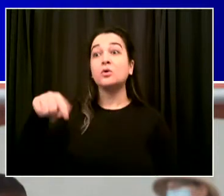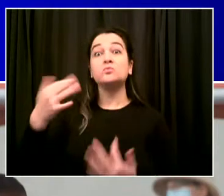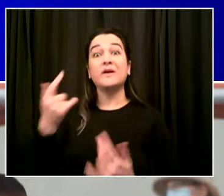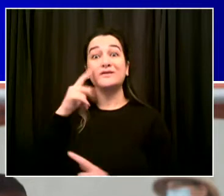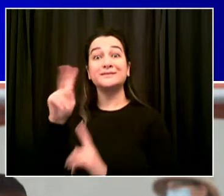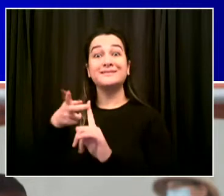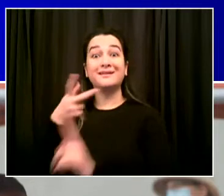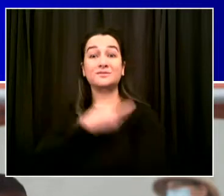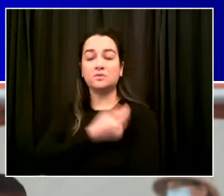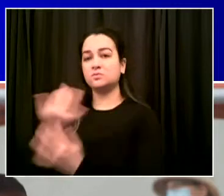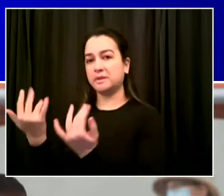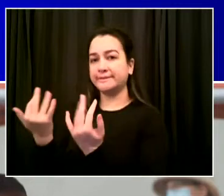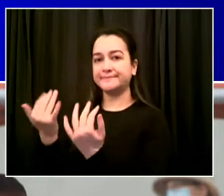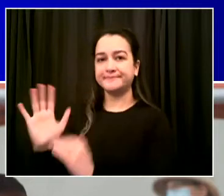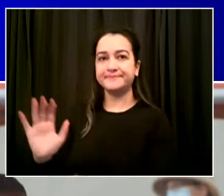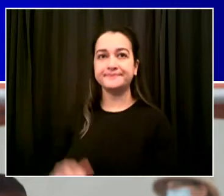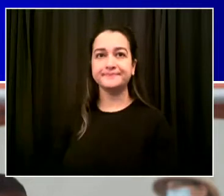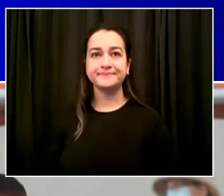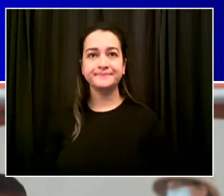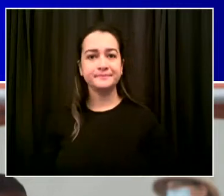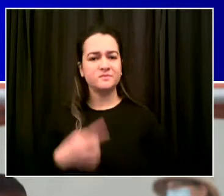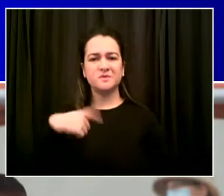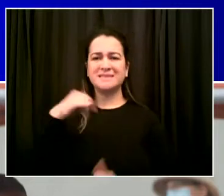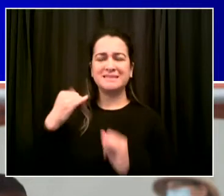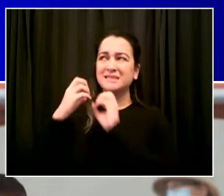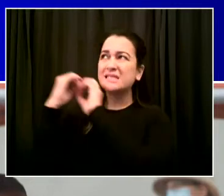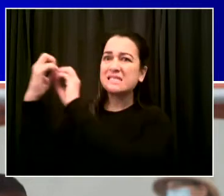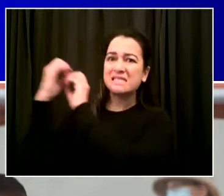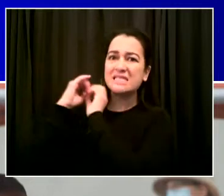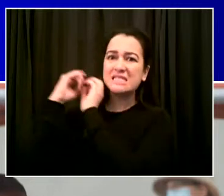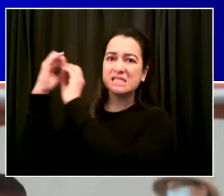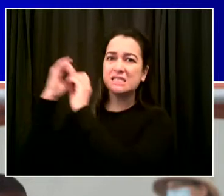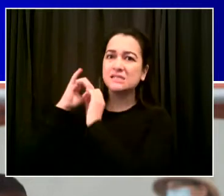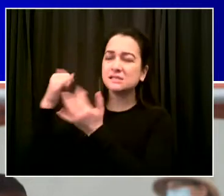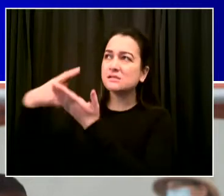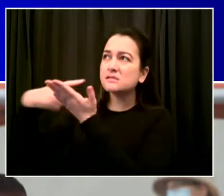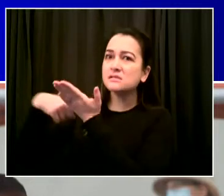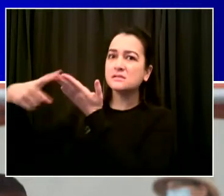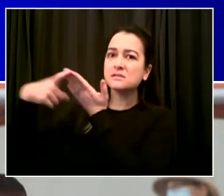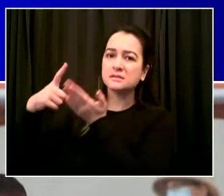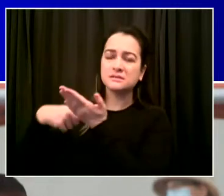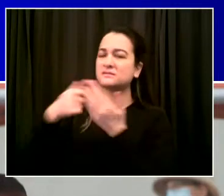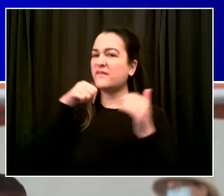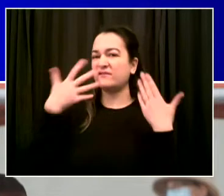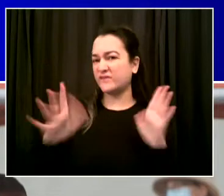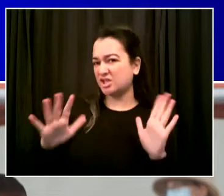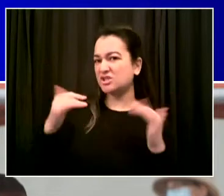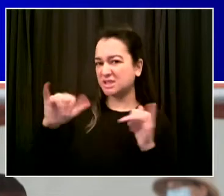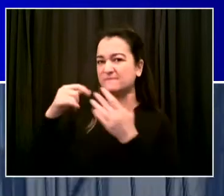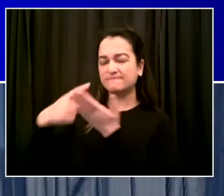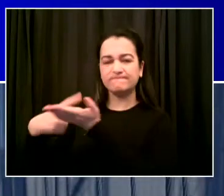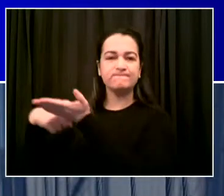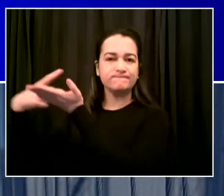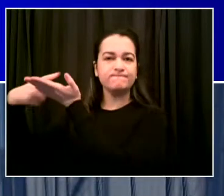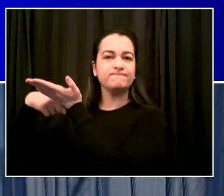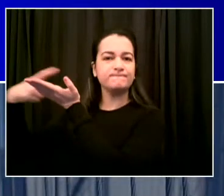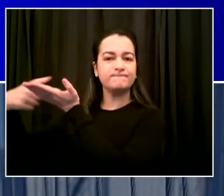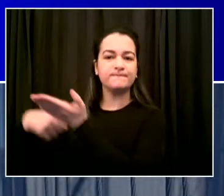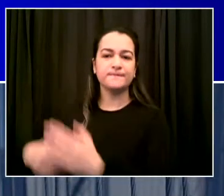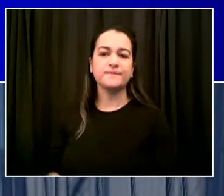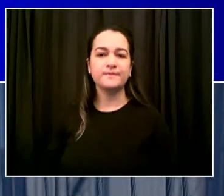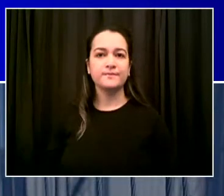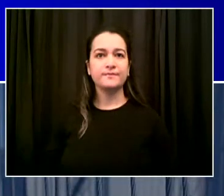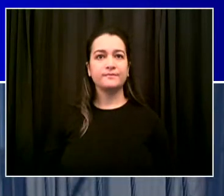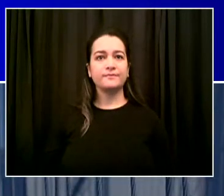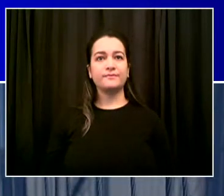fighting for that freedom to vaccinate. Now, talking about our recovery again, I want to go back to this central issue